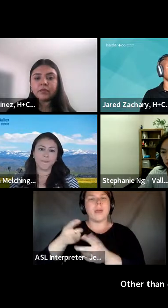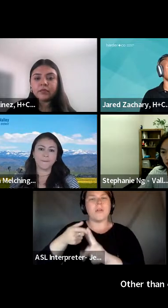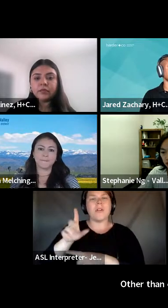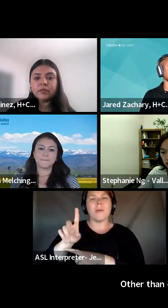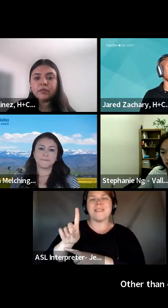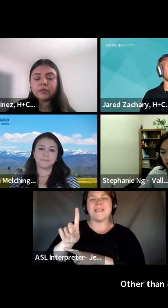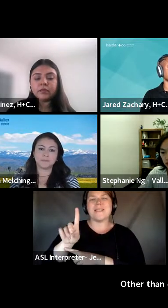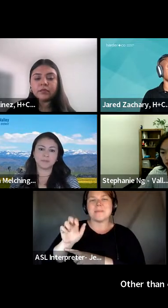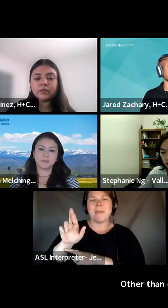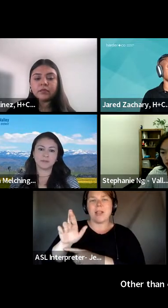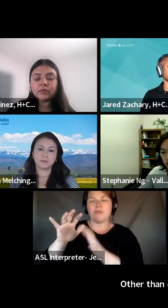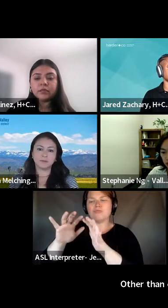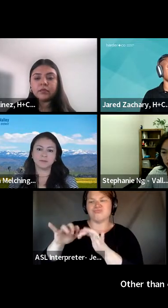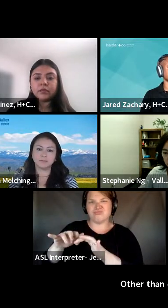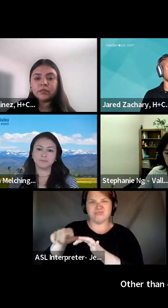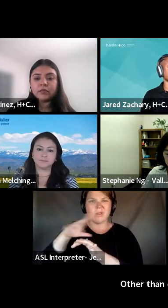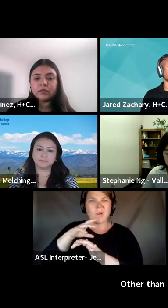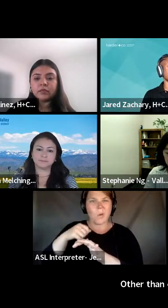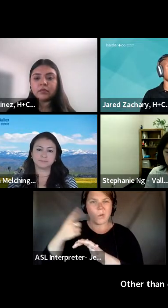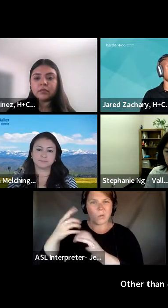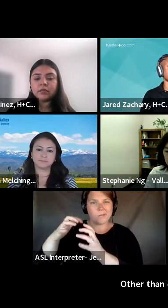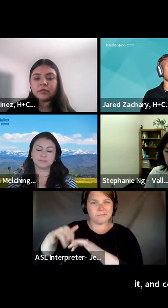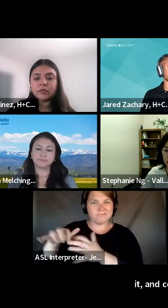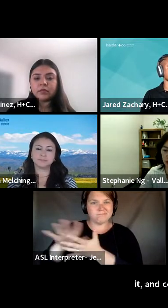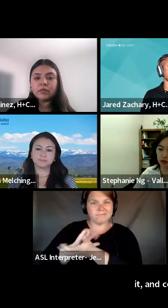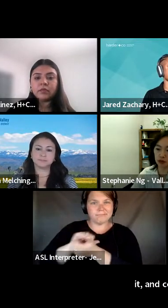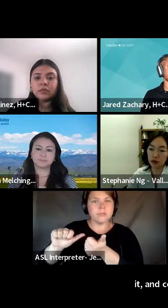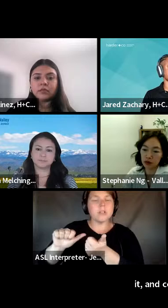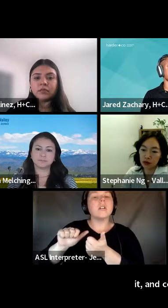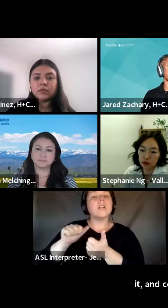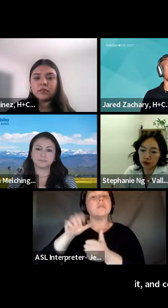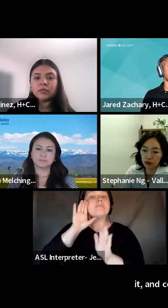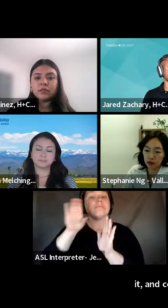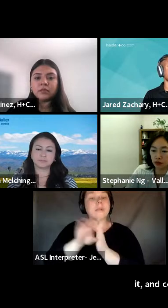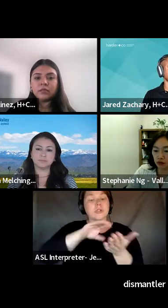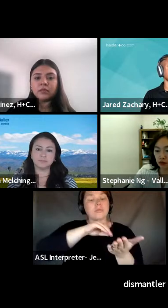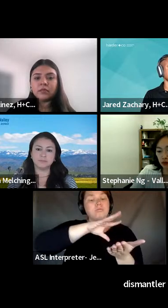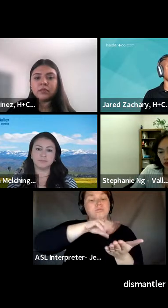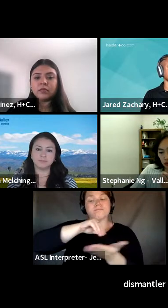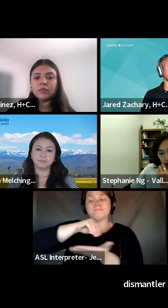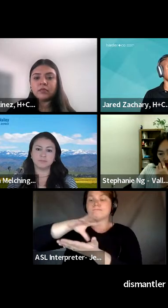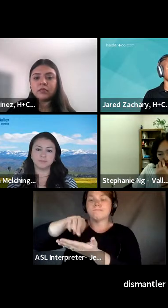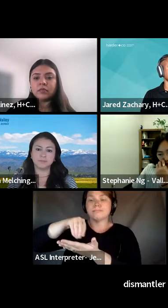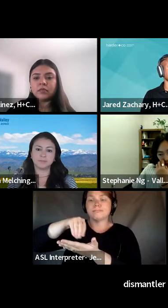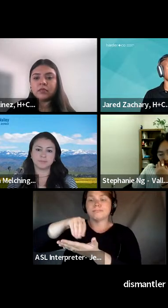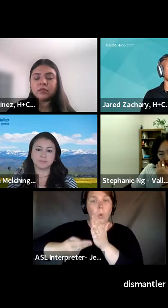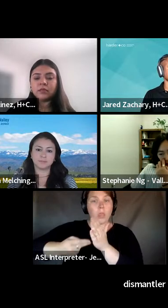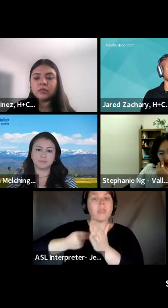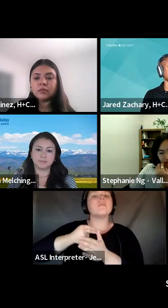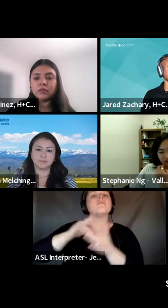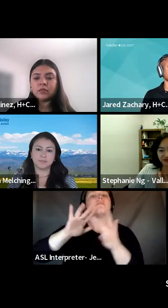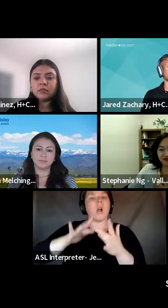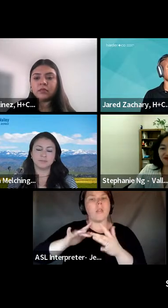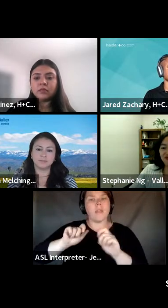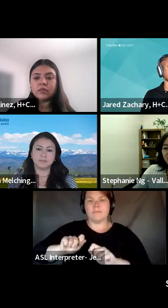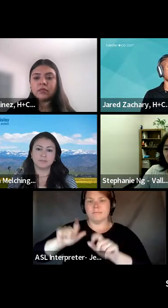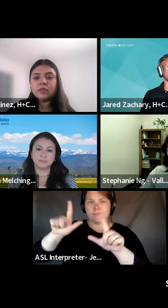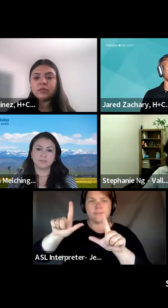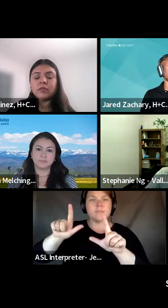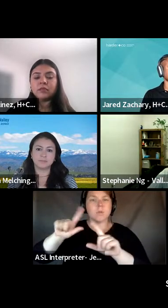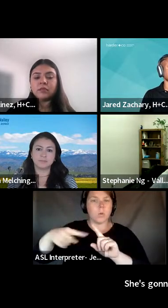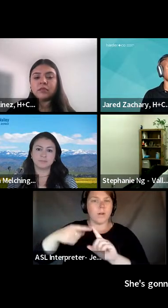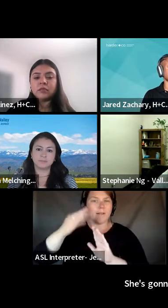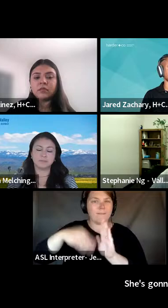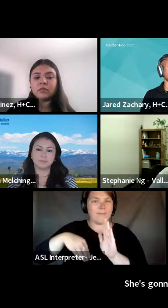give you when you turn in your old one, you just got to take a picture of both those and jump online and upload those at the time you fill